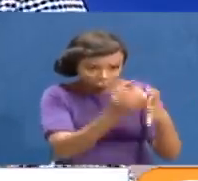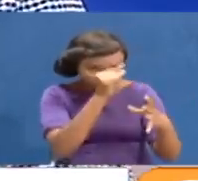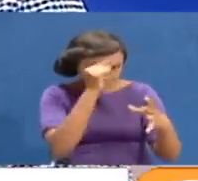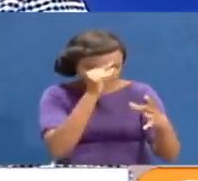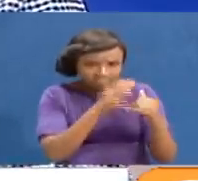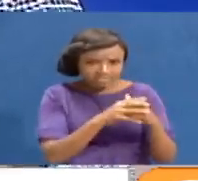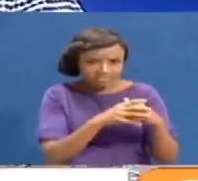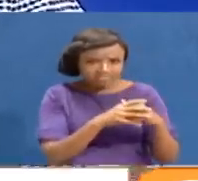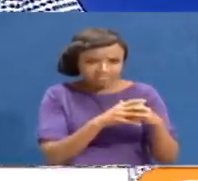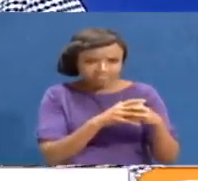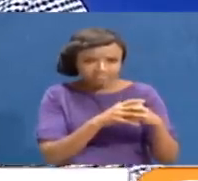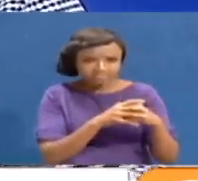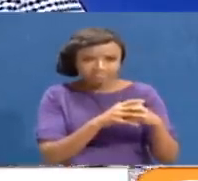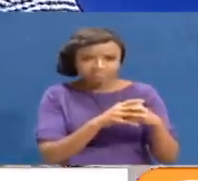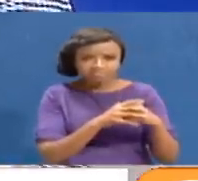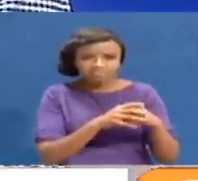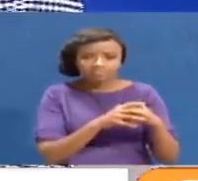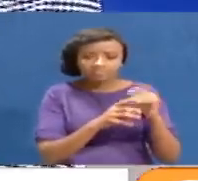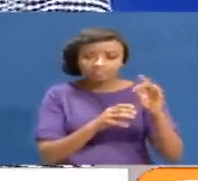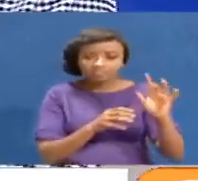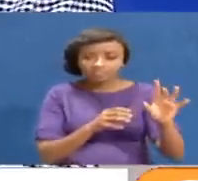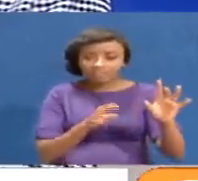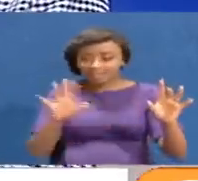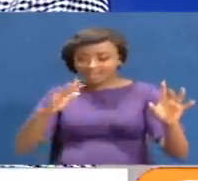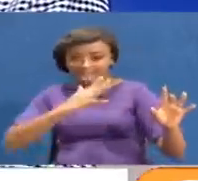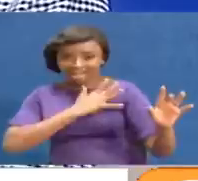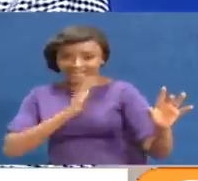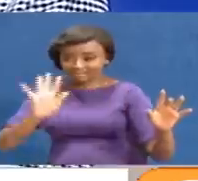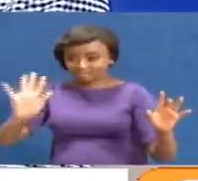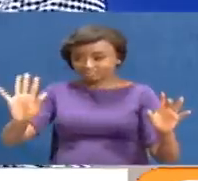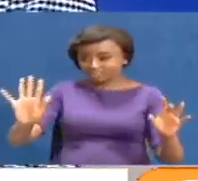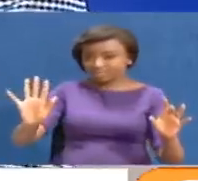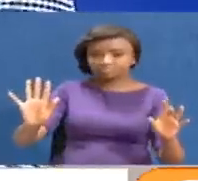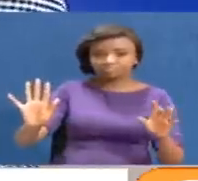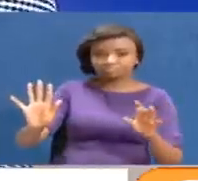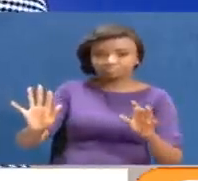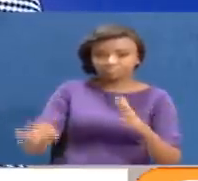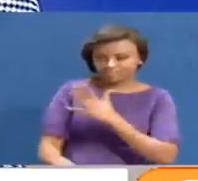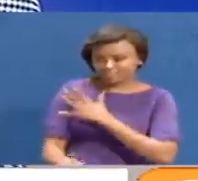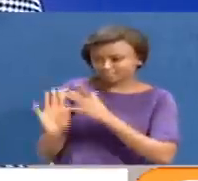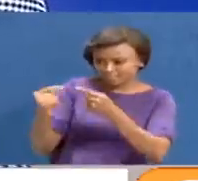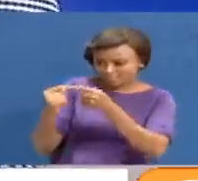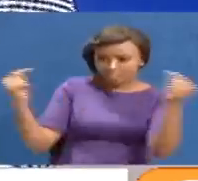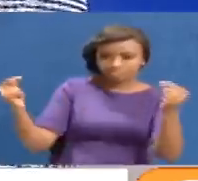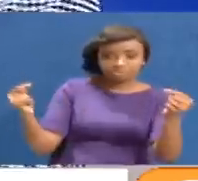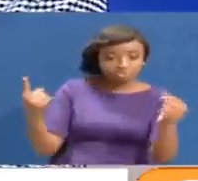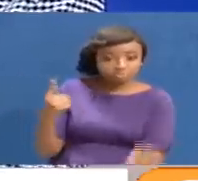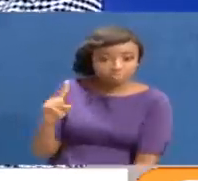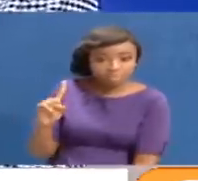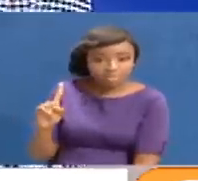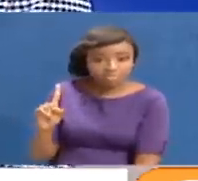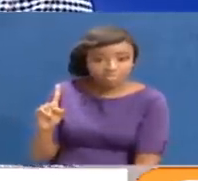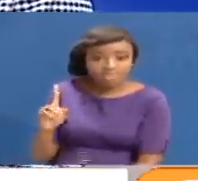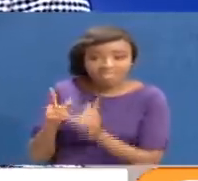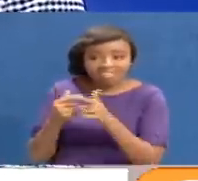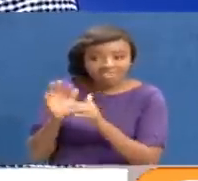won. They've been given that responsibility by the people. Then the NASA coalition becomes the official opposition. Mm-hmm. And